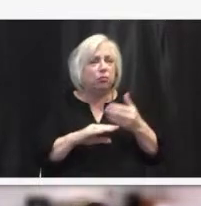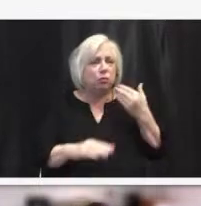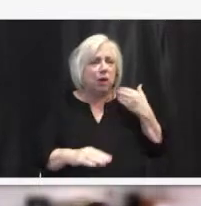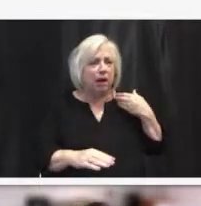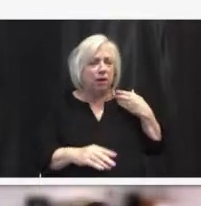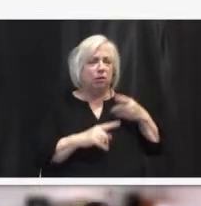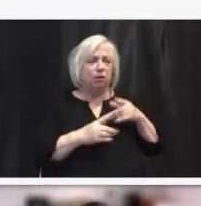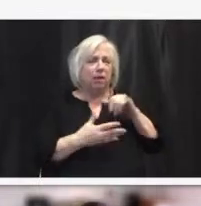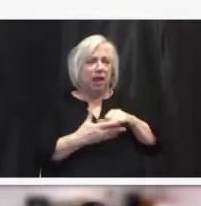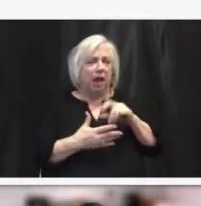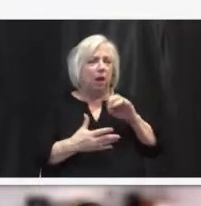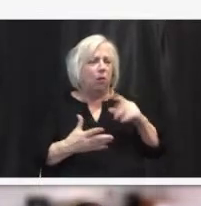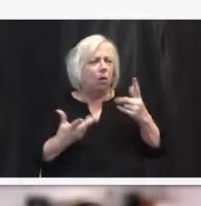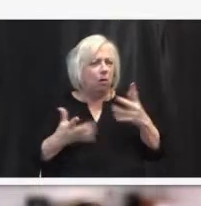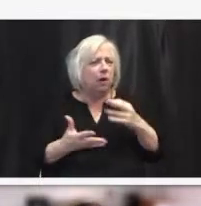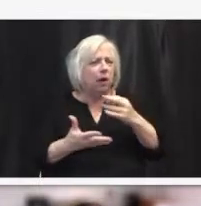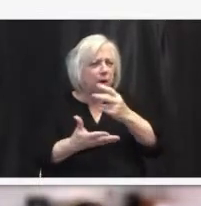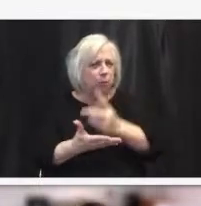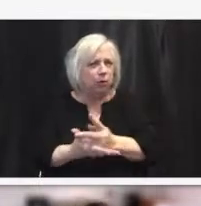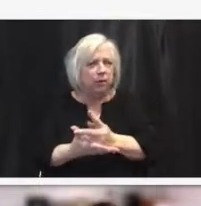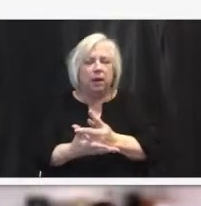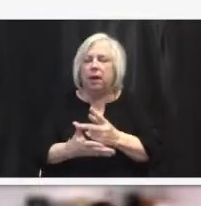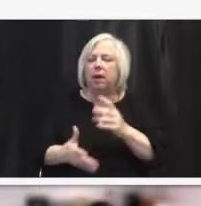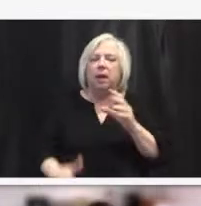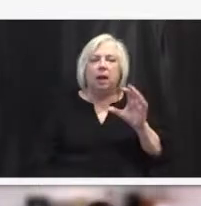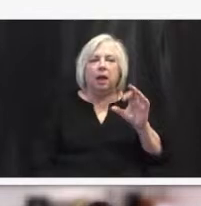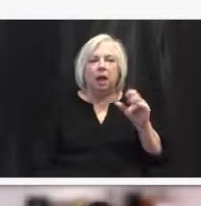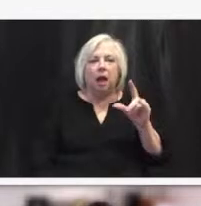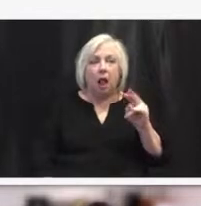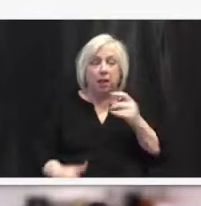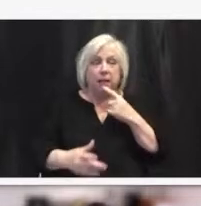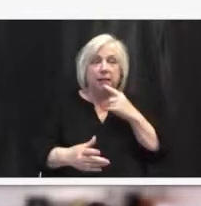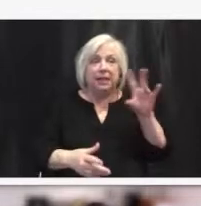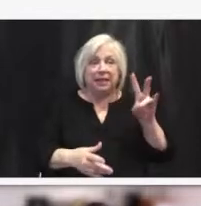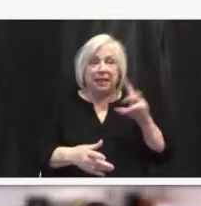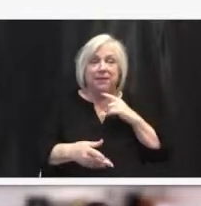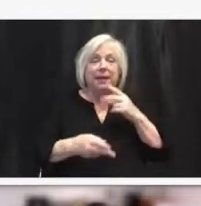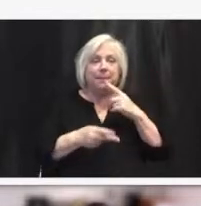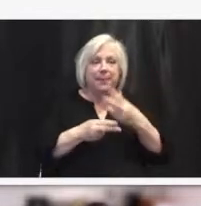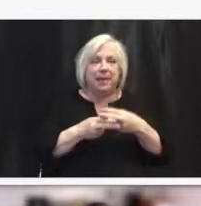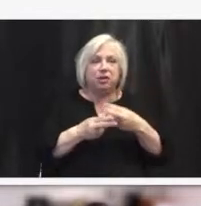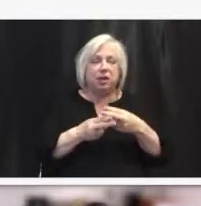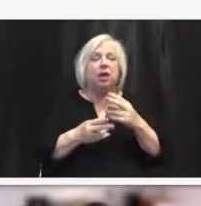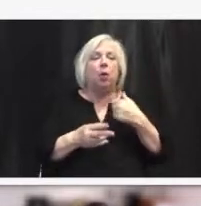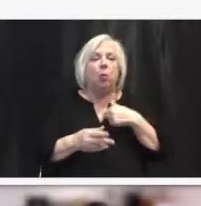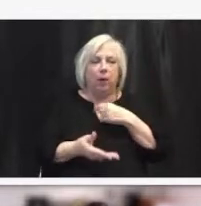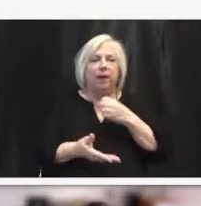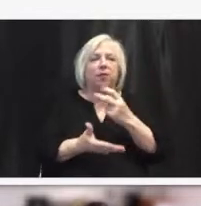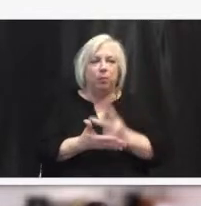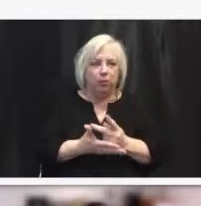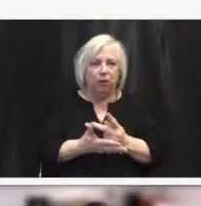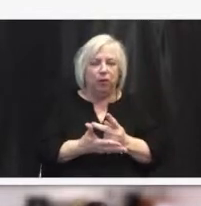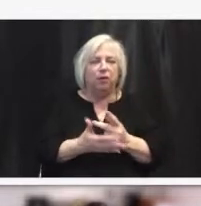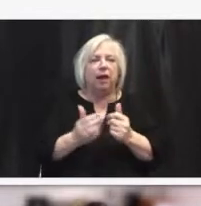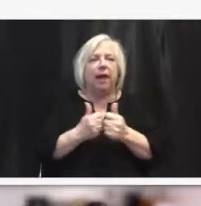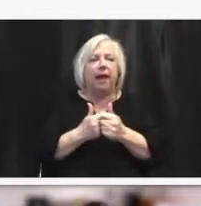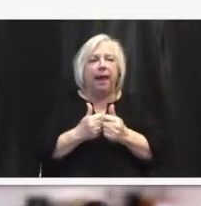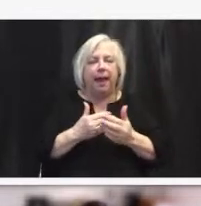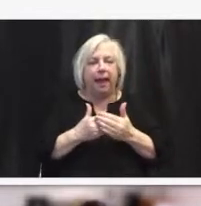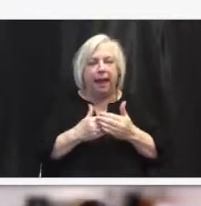have those been approved? No, the 7 we referenced have been approved since the passage of the new